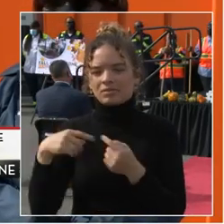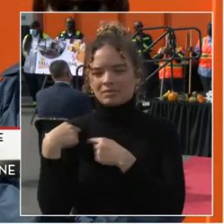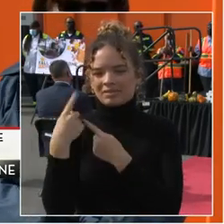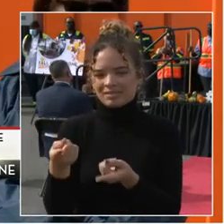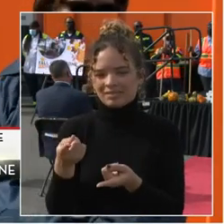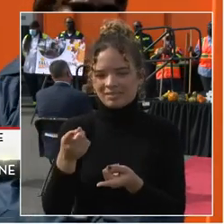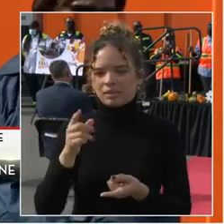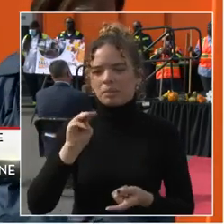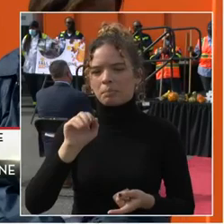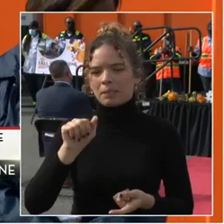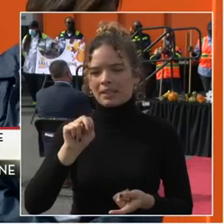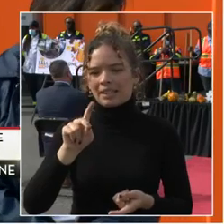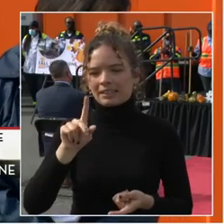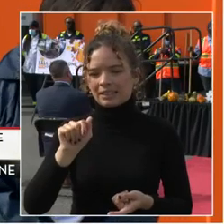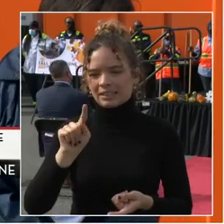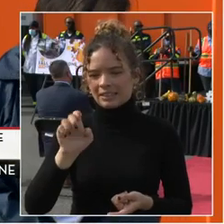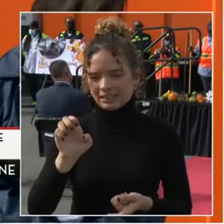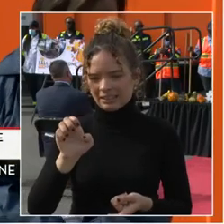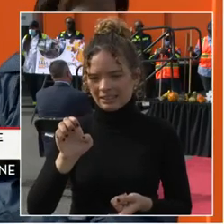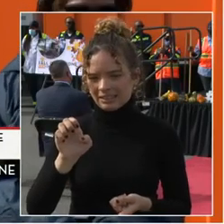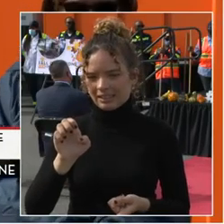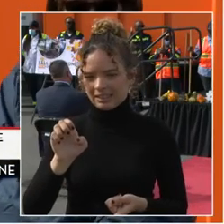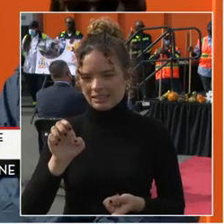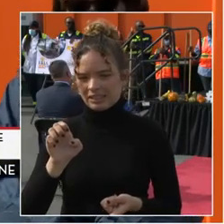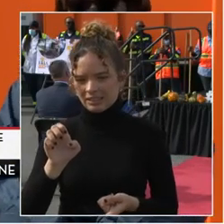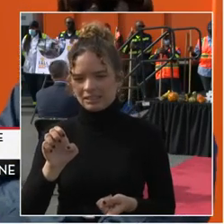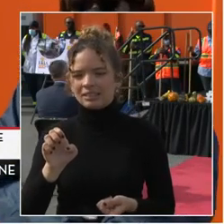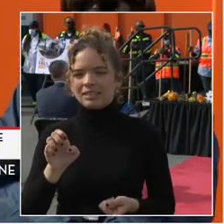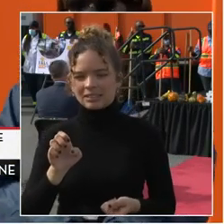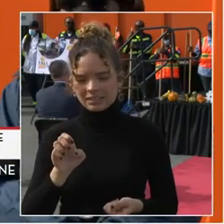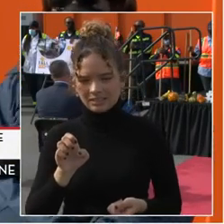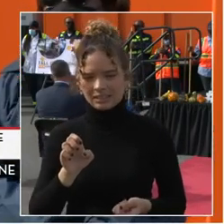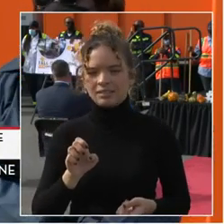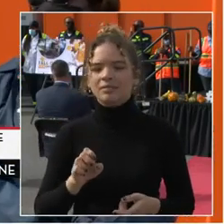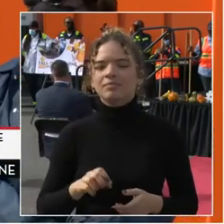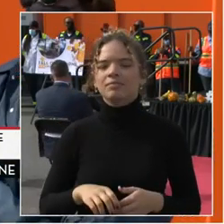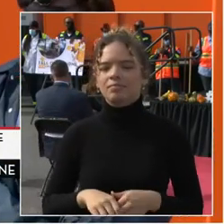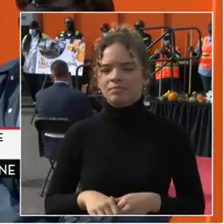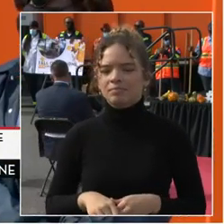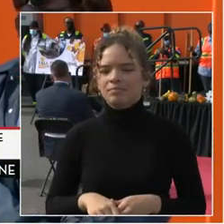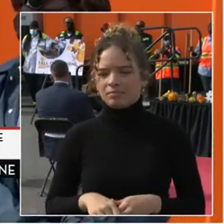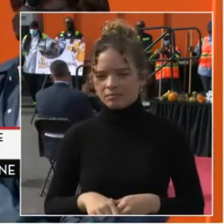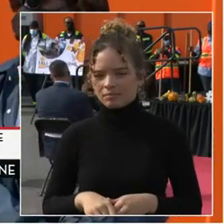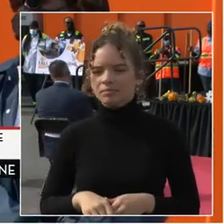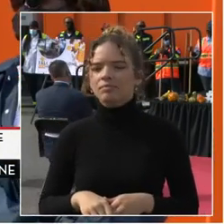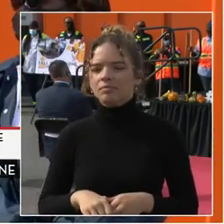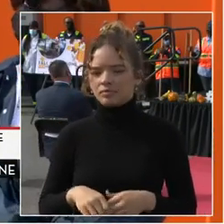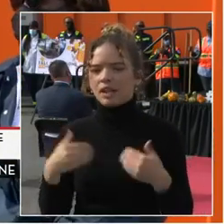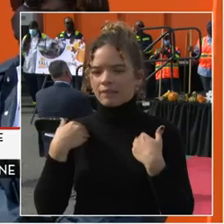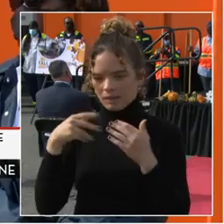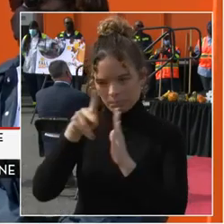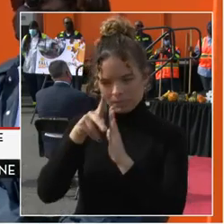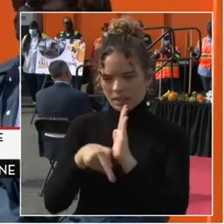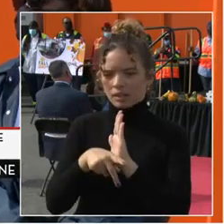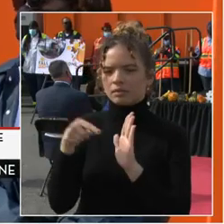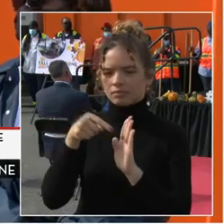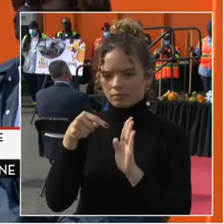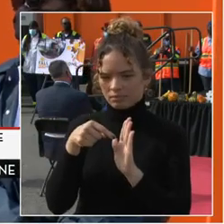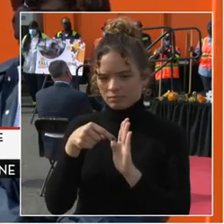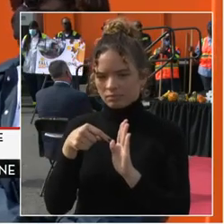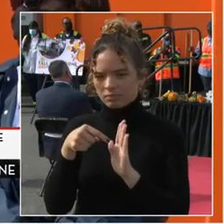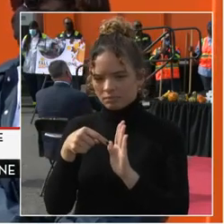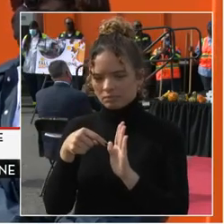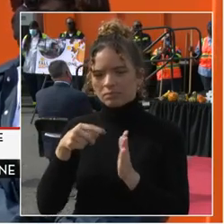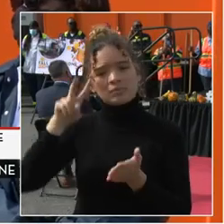are protocols, and our intention as a government is to adhere very closely to those